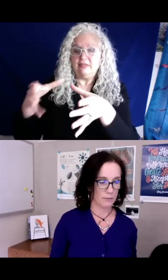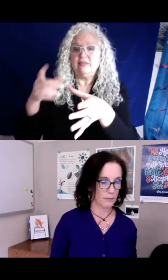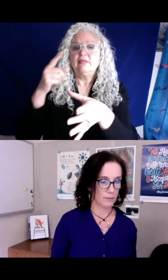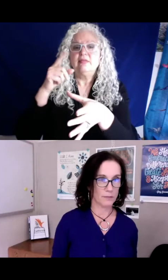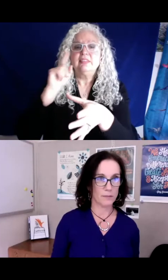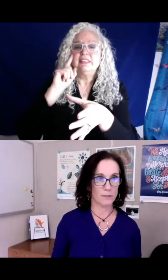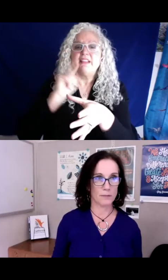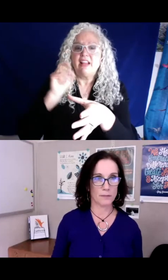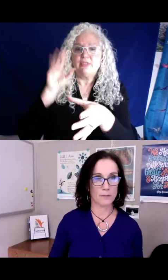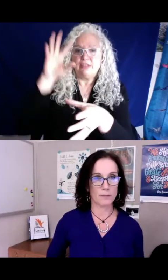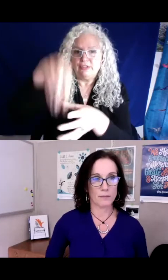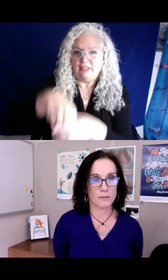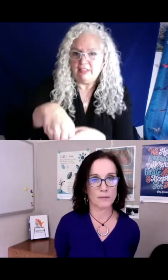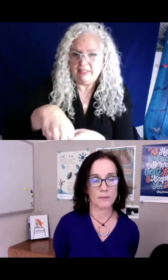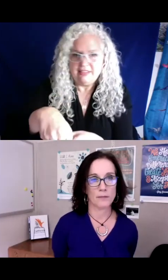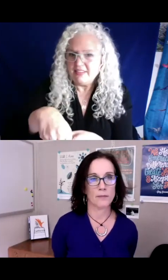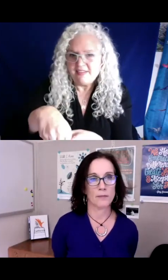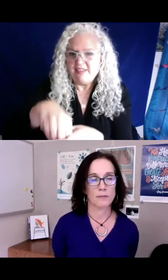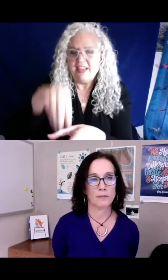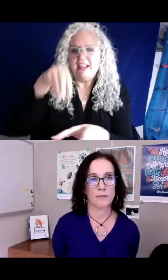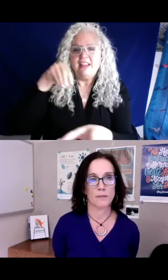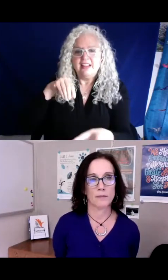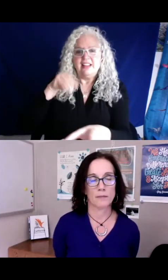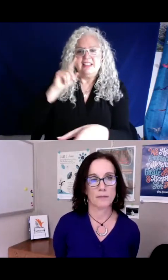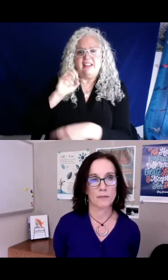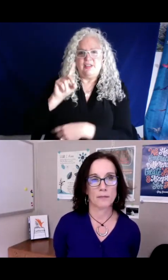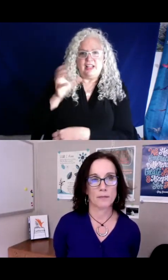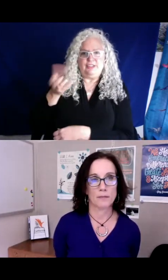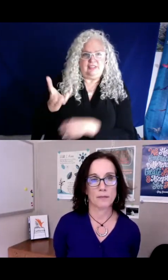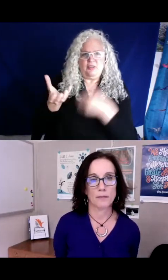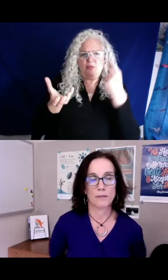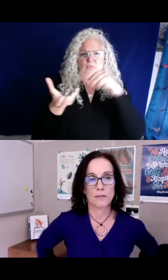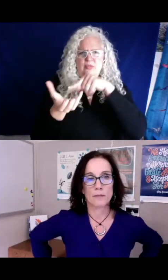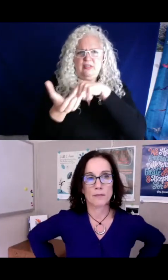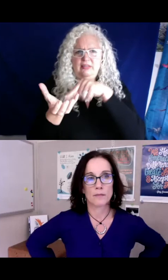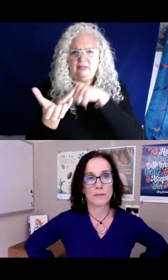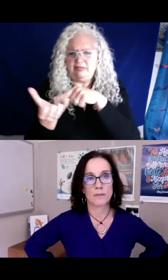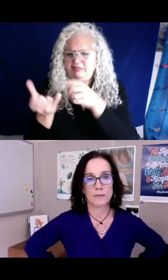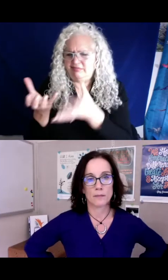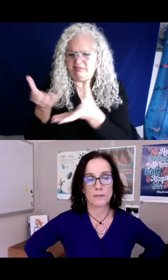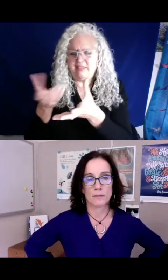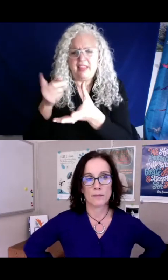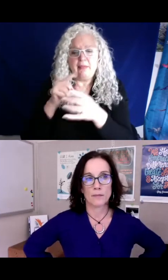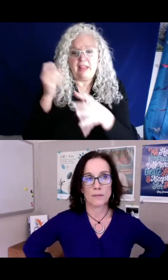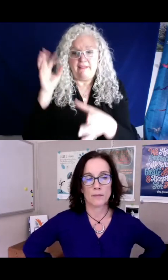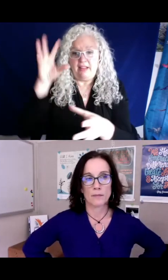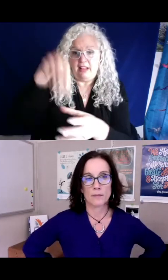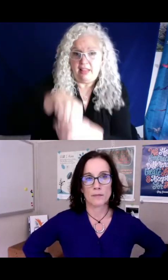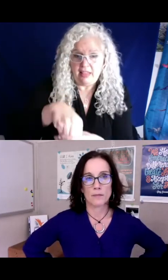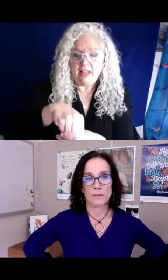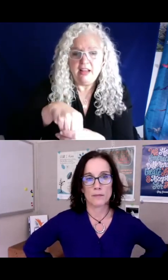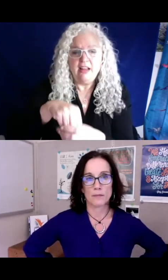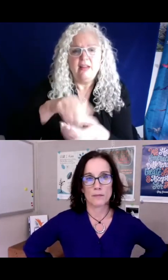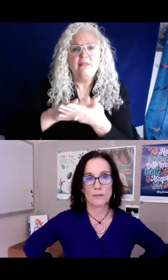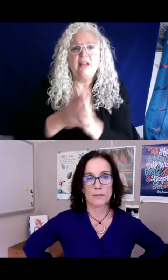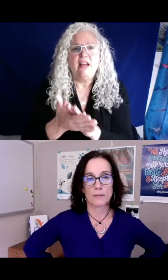for special education students, we don't include deaf students in that group.